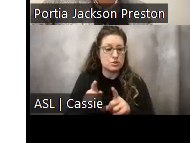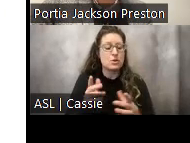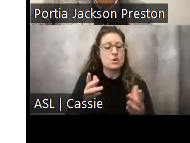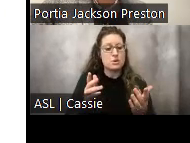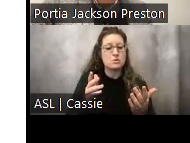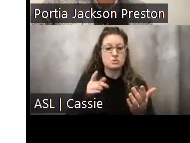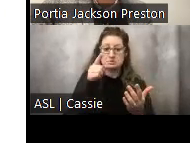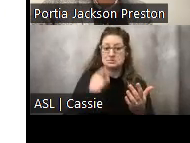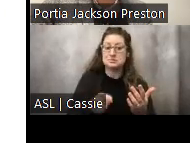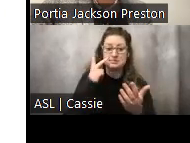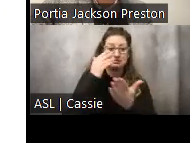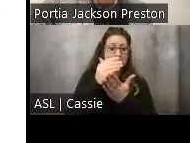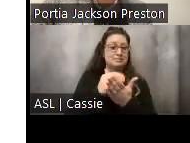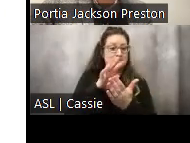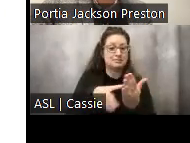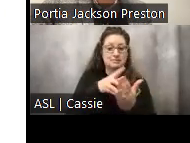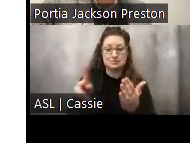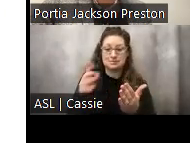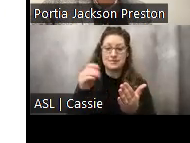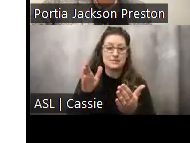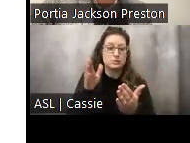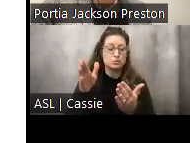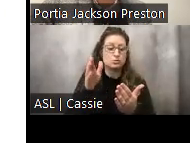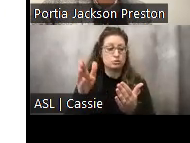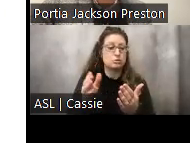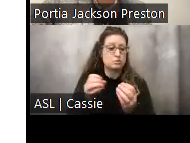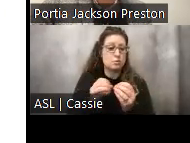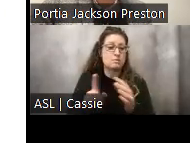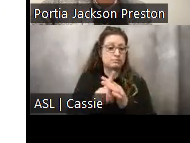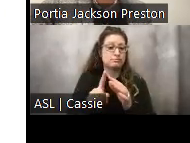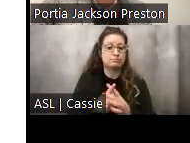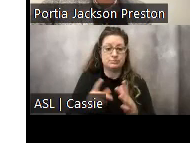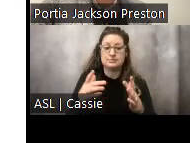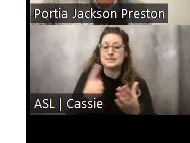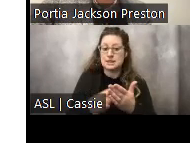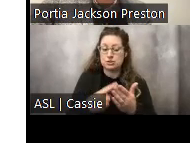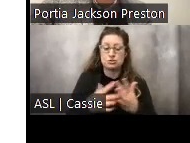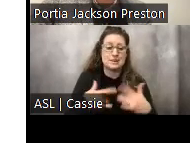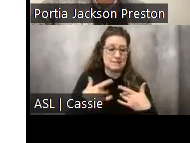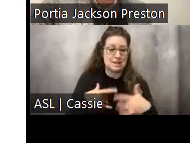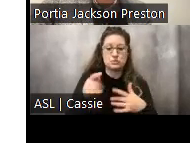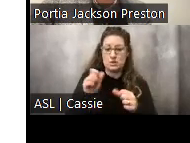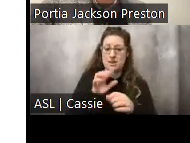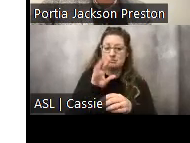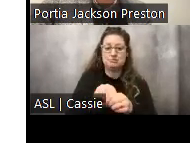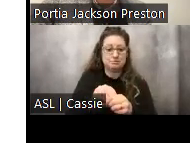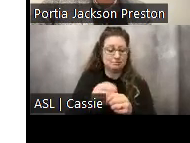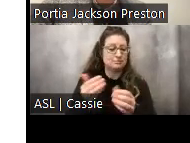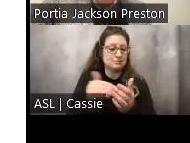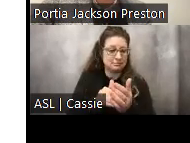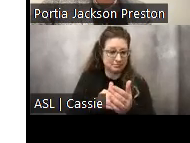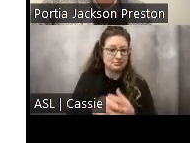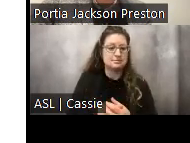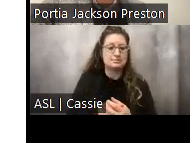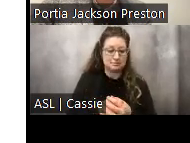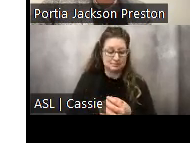to engage in these types of discussions. Hopefully this is not the last. We know that this is a